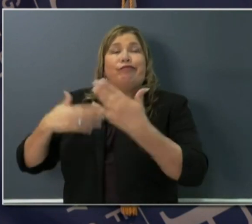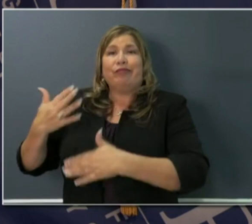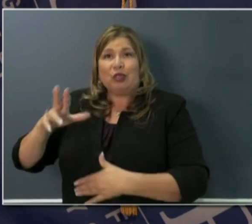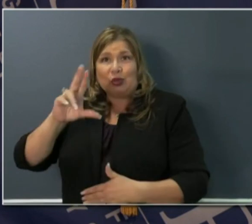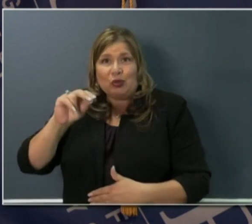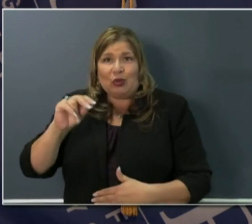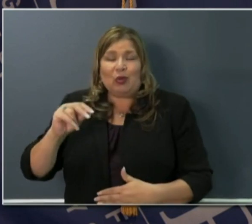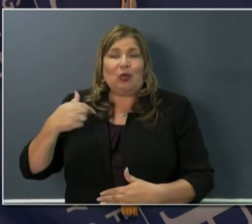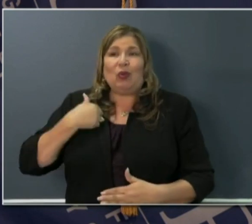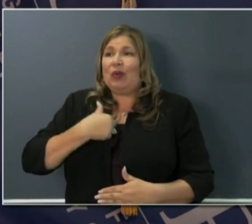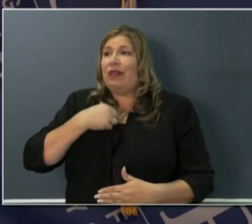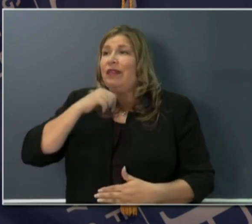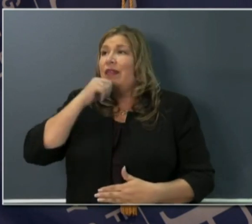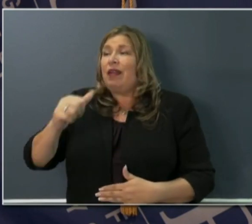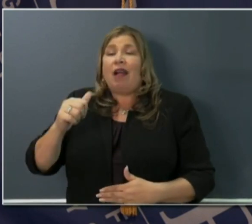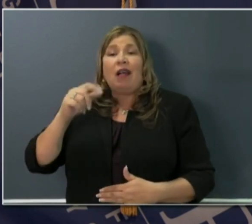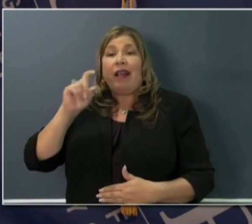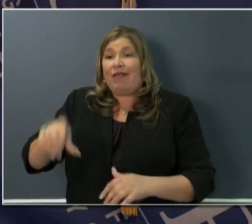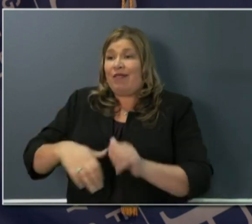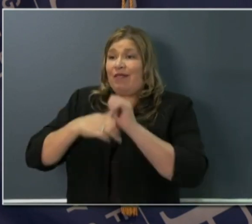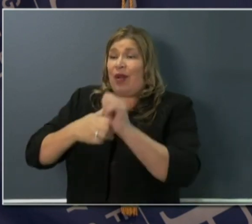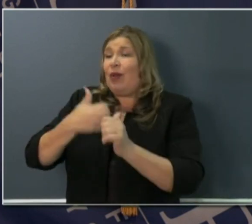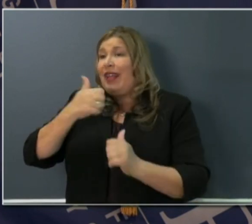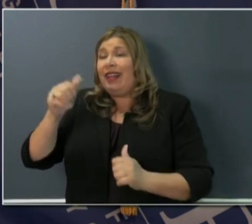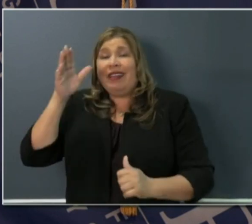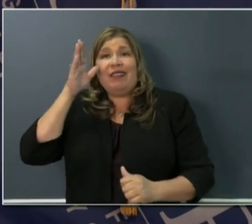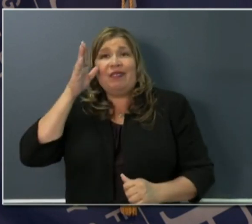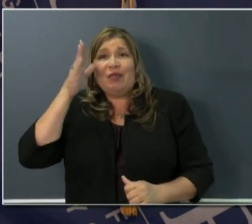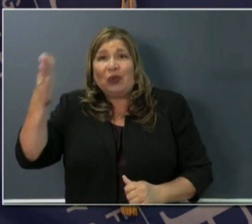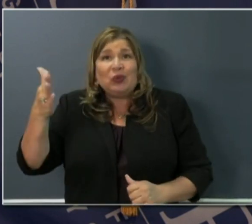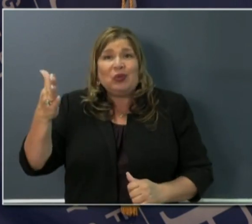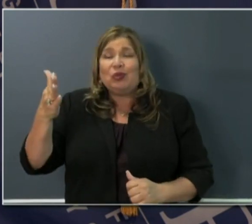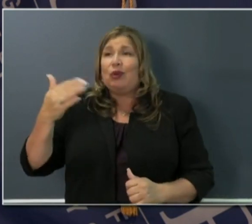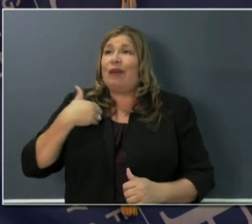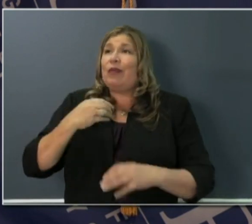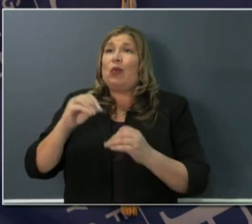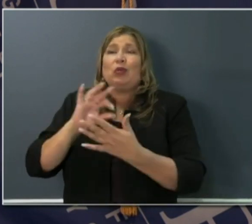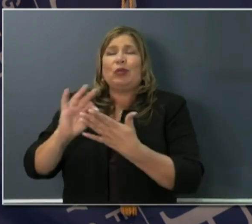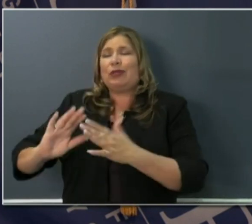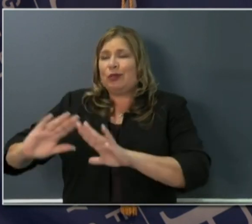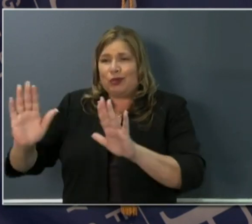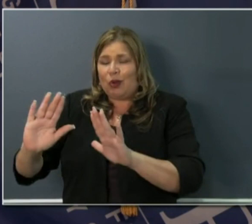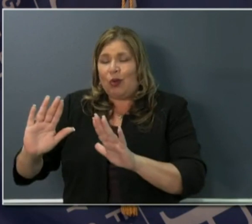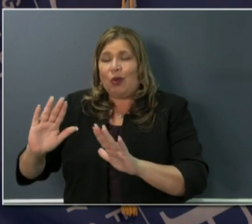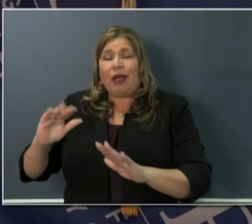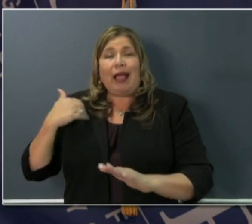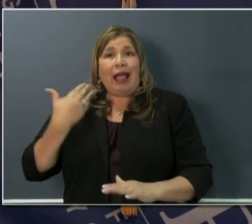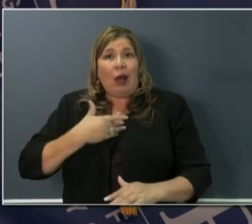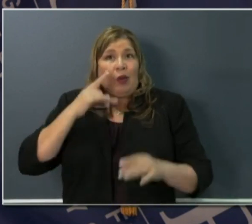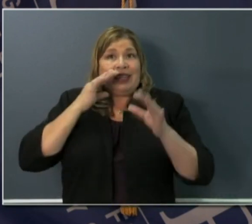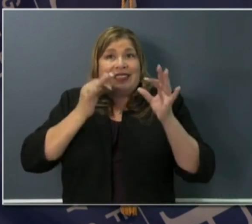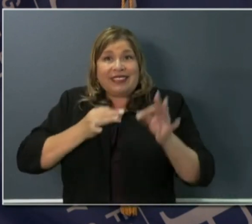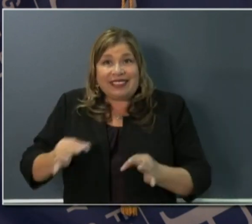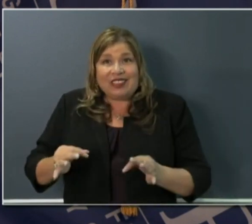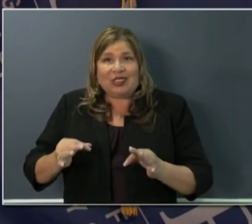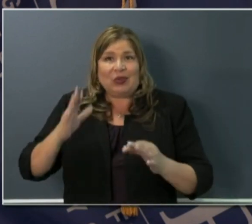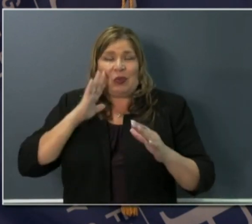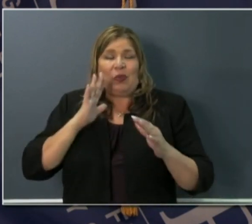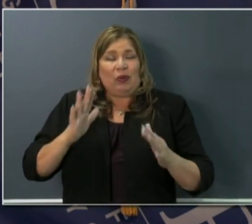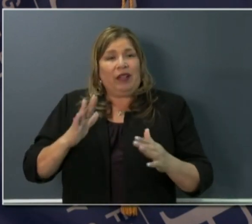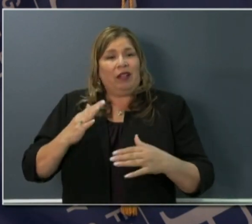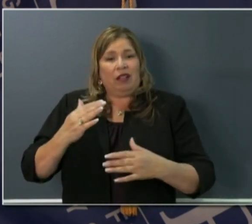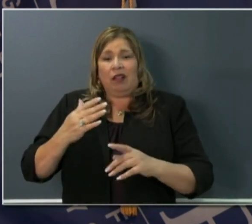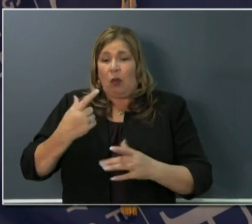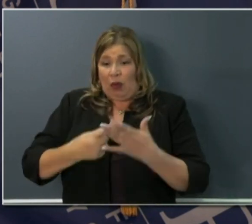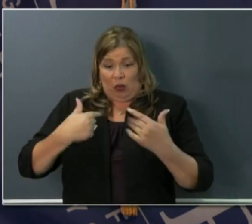are destined to any particular fate. It is decisions, not conditions, that determine our fate and future. And